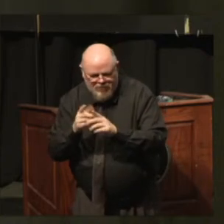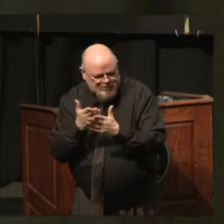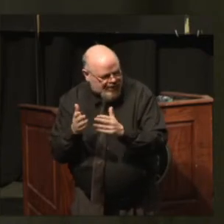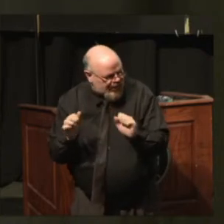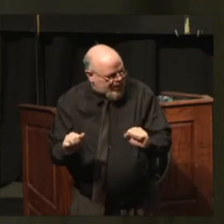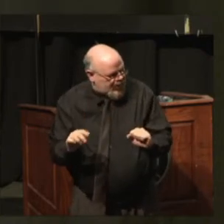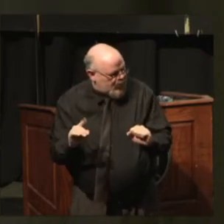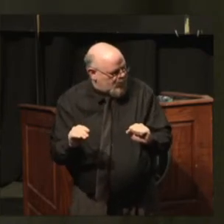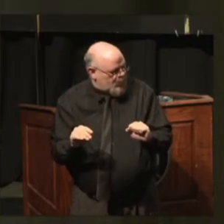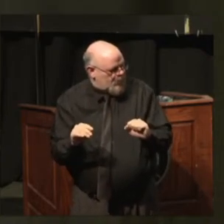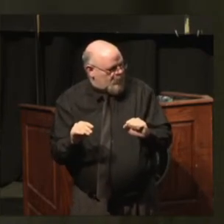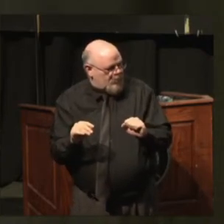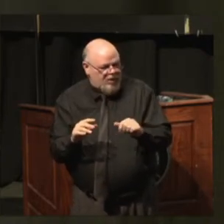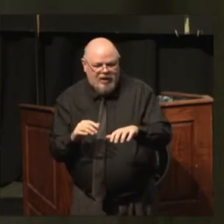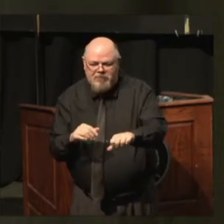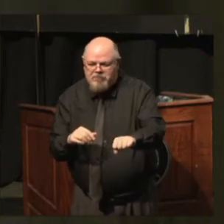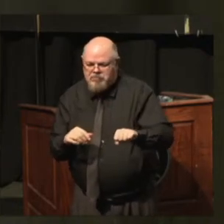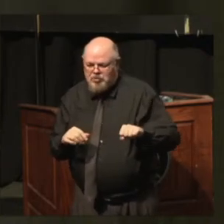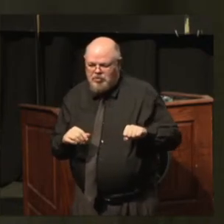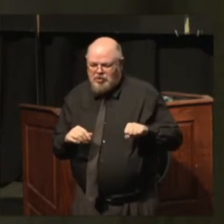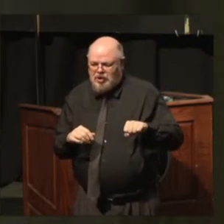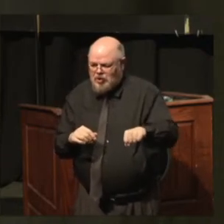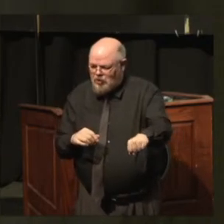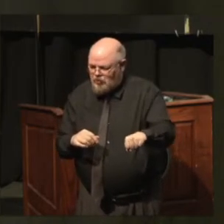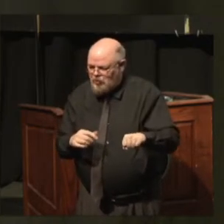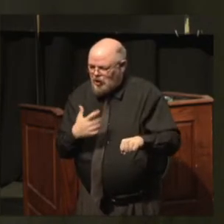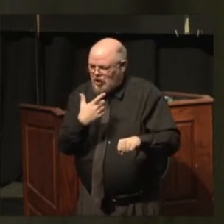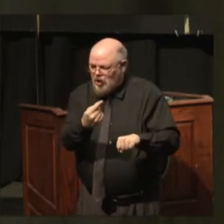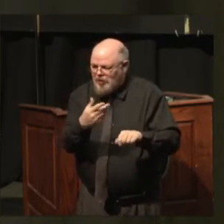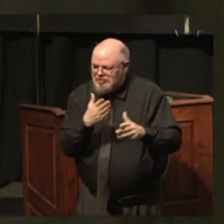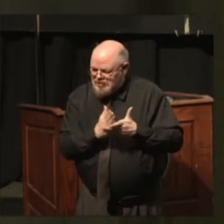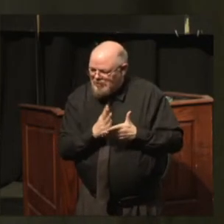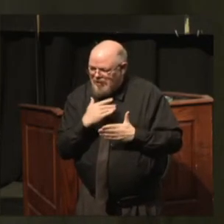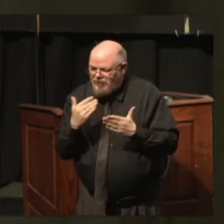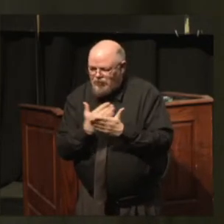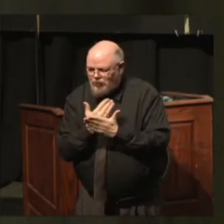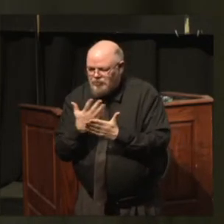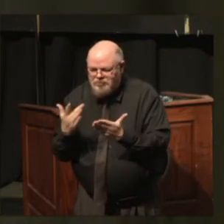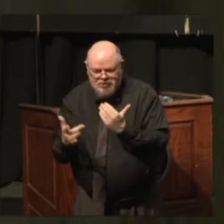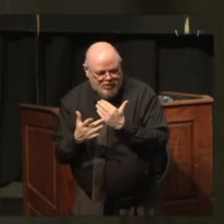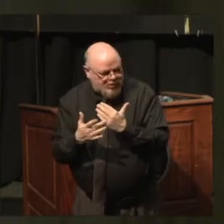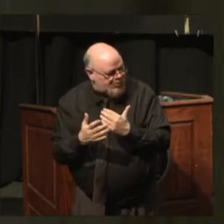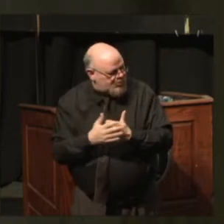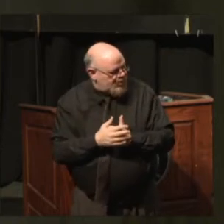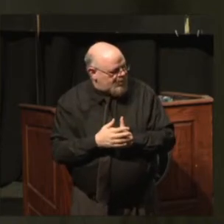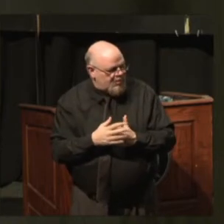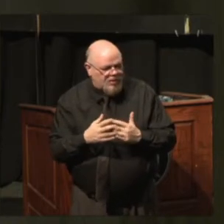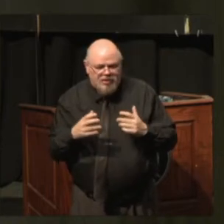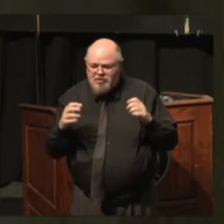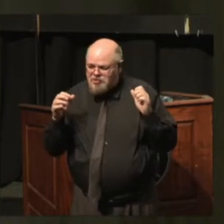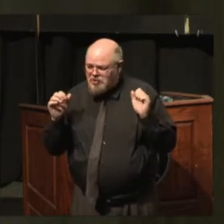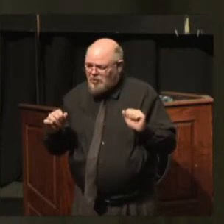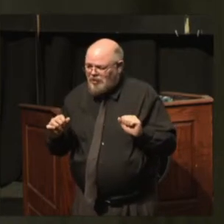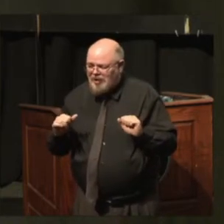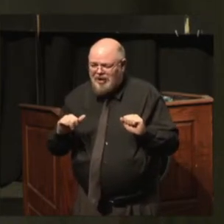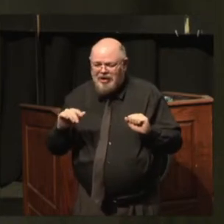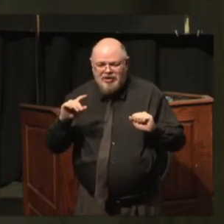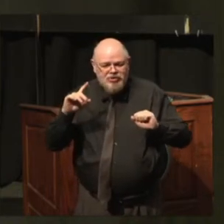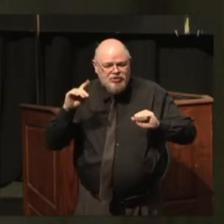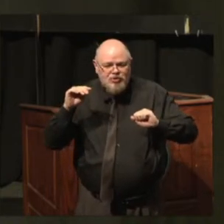go and push to stop. It's like a boat, right? Except for the tri pin, it's like a boat. I can do all things. All kind of